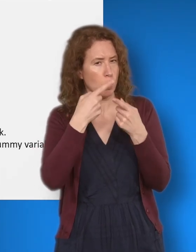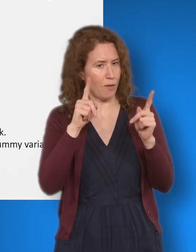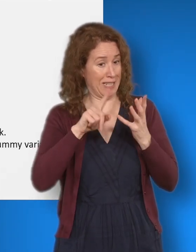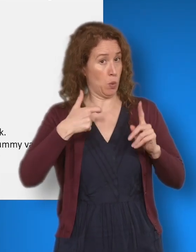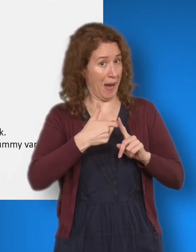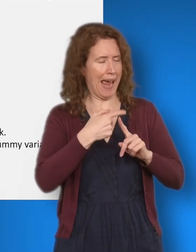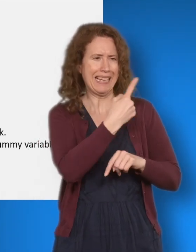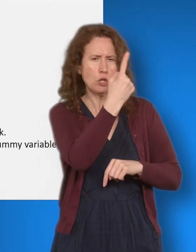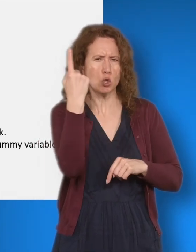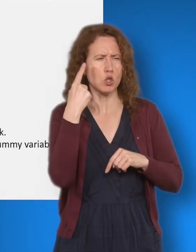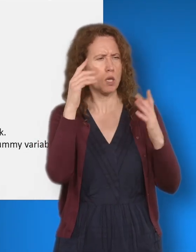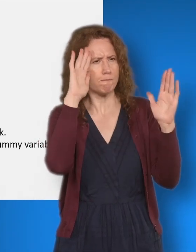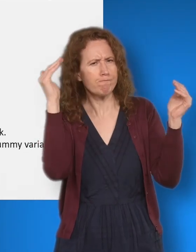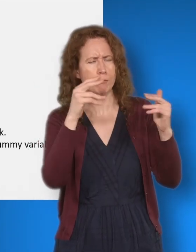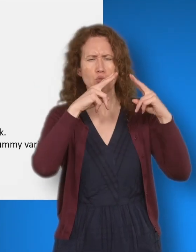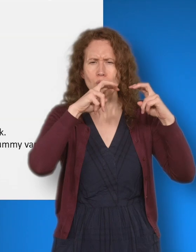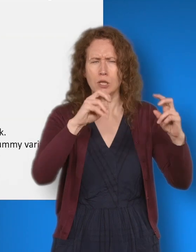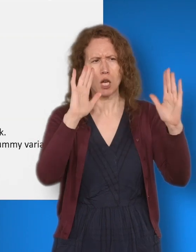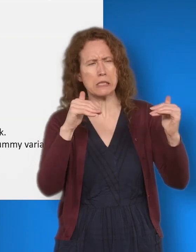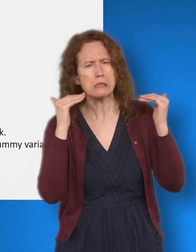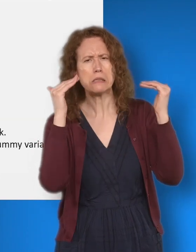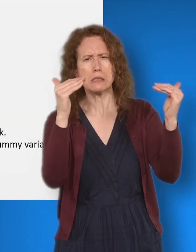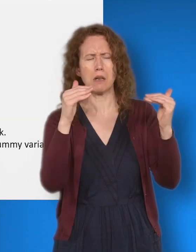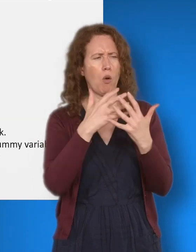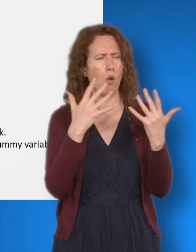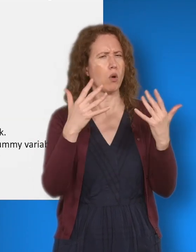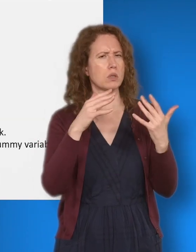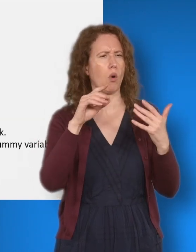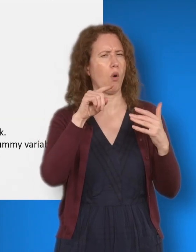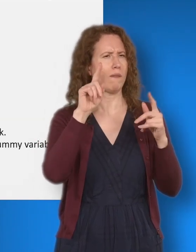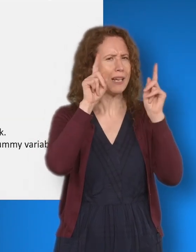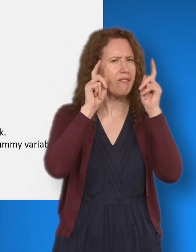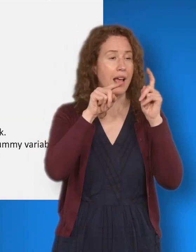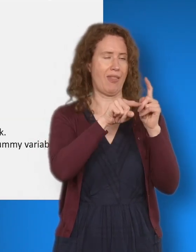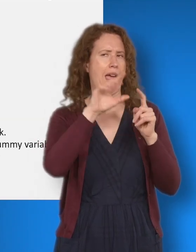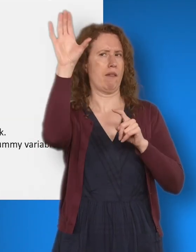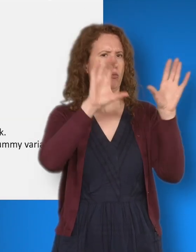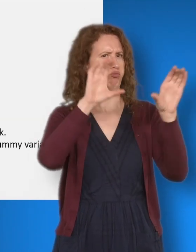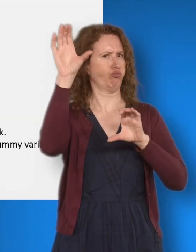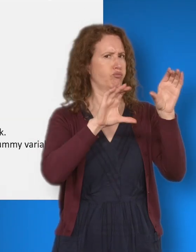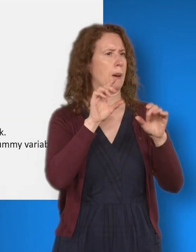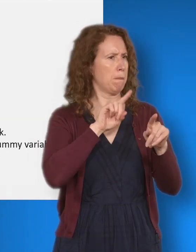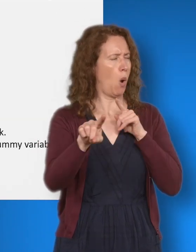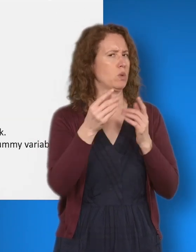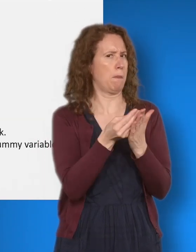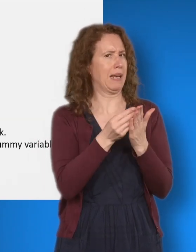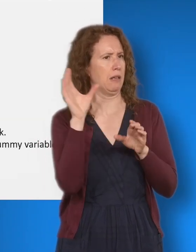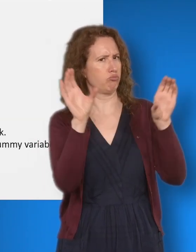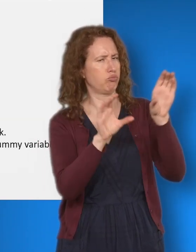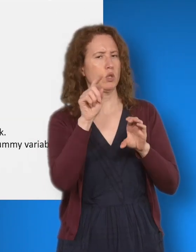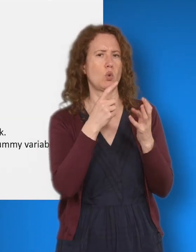universities that focus on research-intensive activities, and they do receive the largest share of government